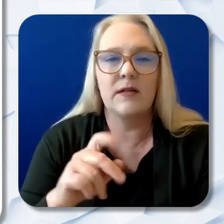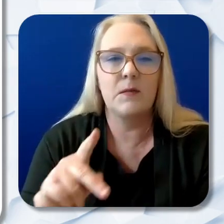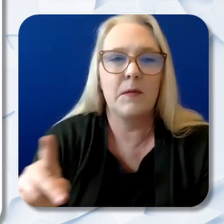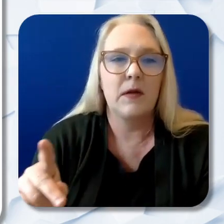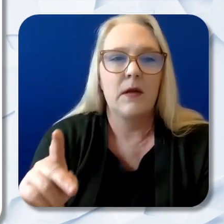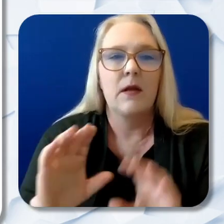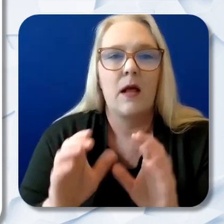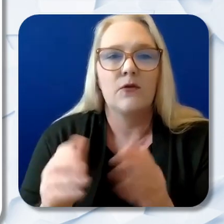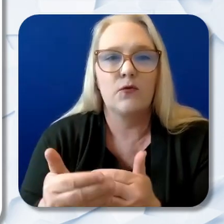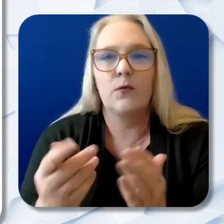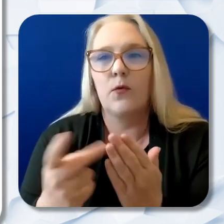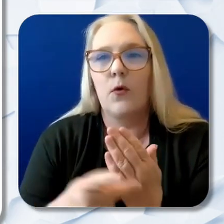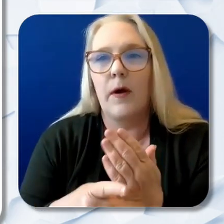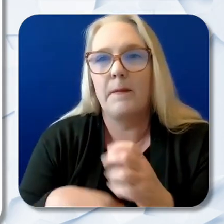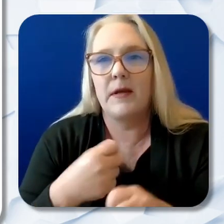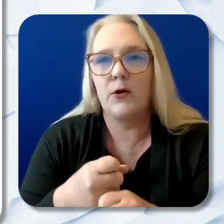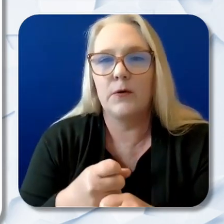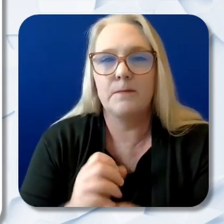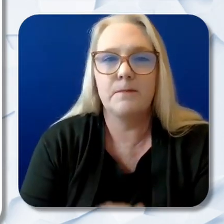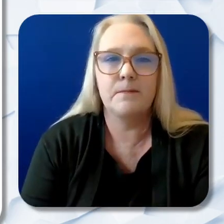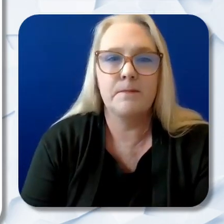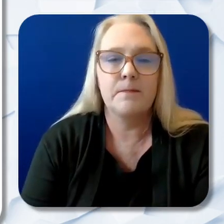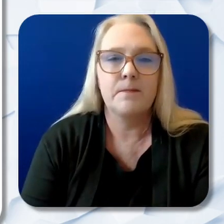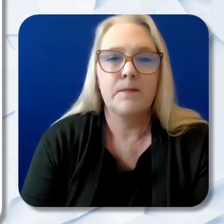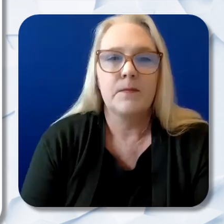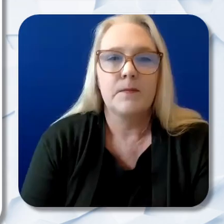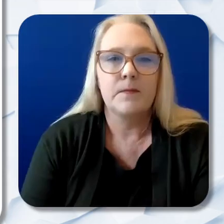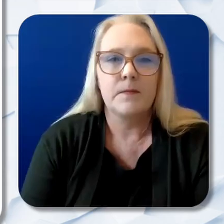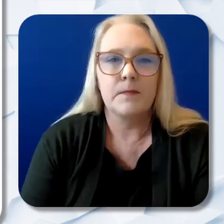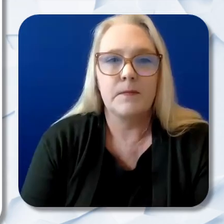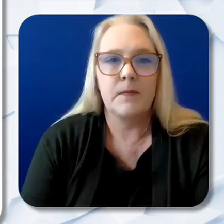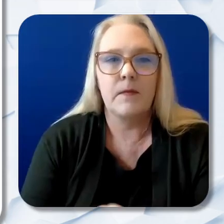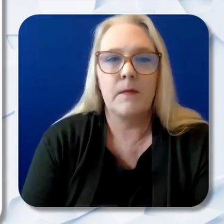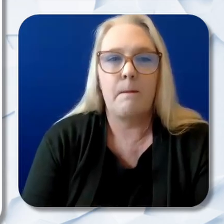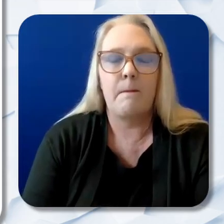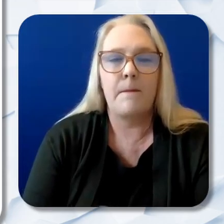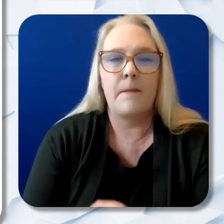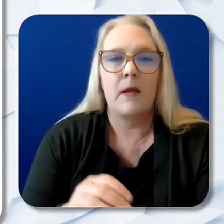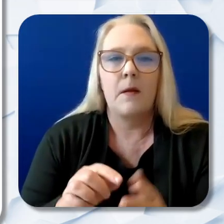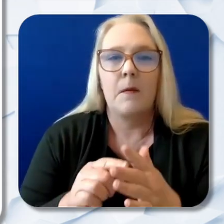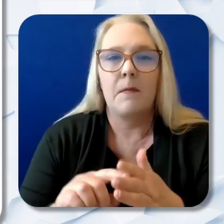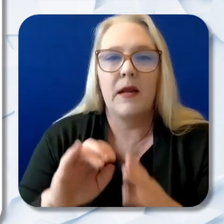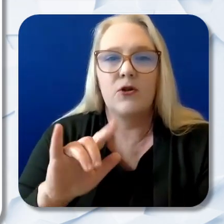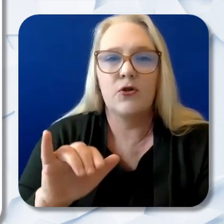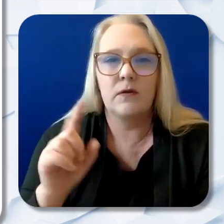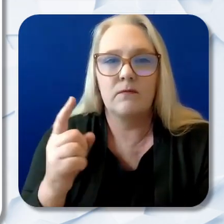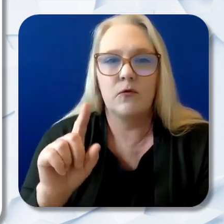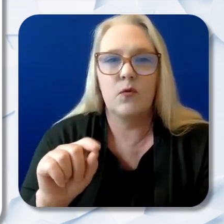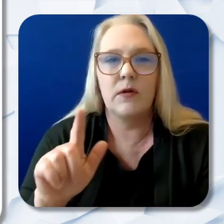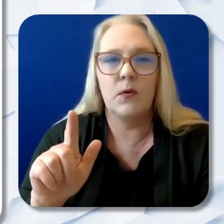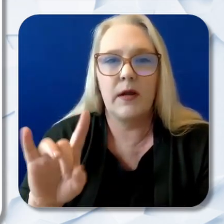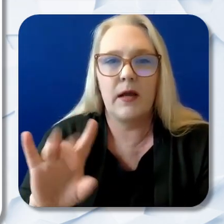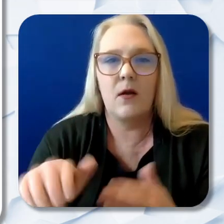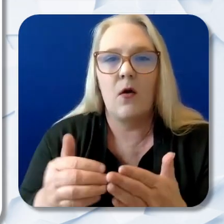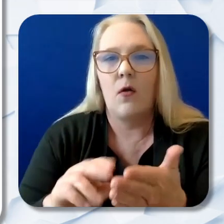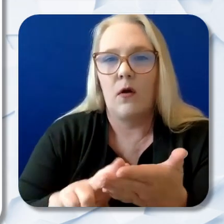1st, 2028, all contractors are required to obtain at least one class environment observation on each CSPP classroom